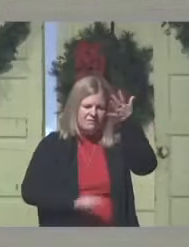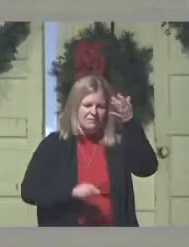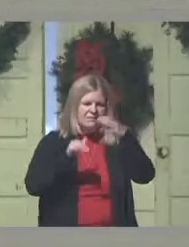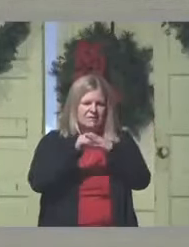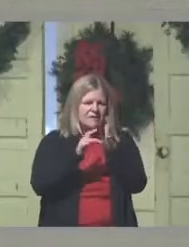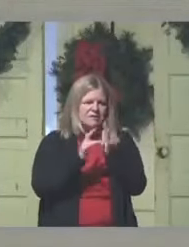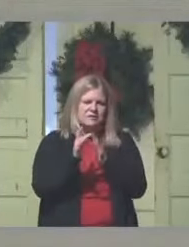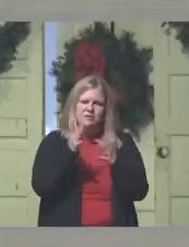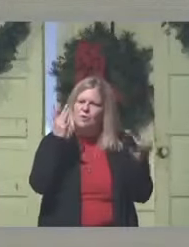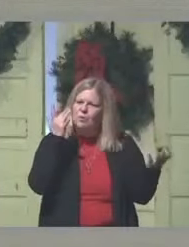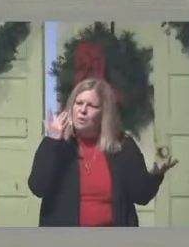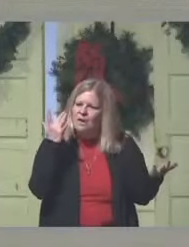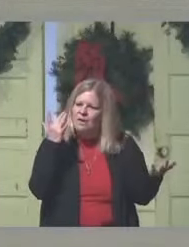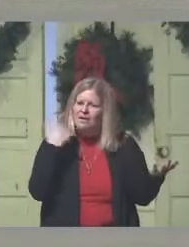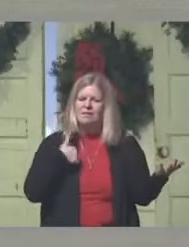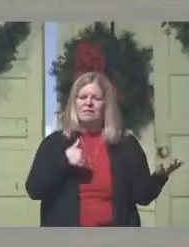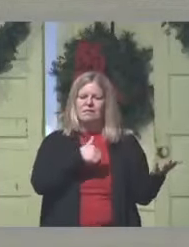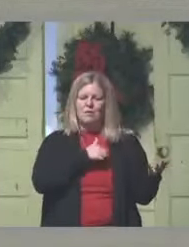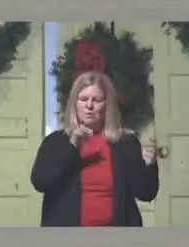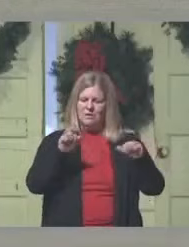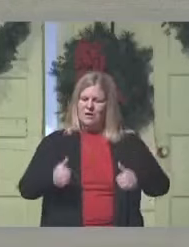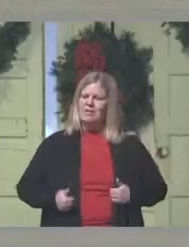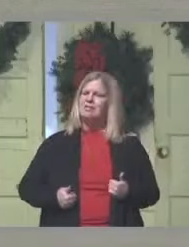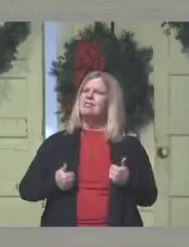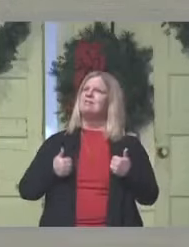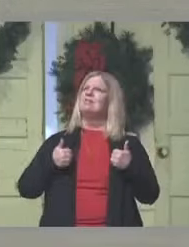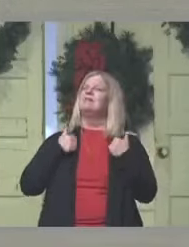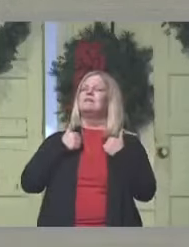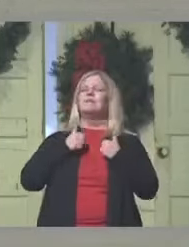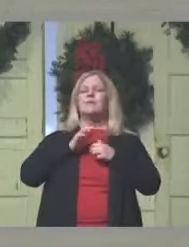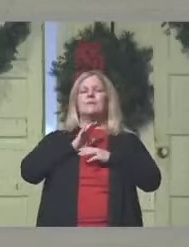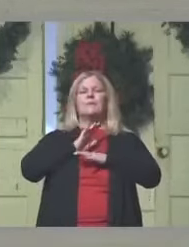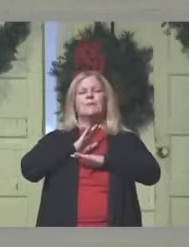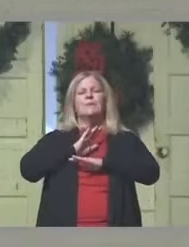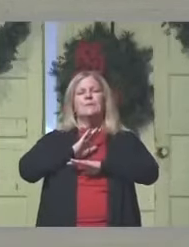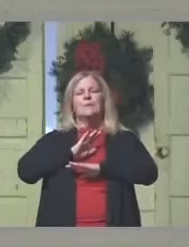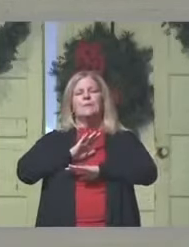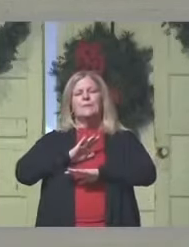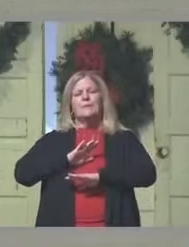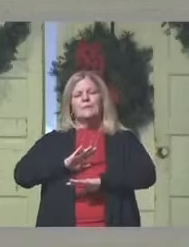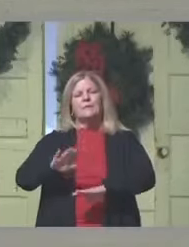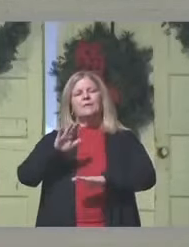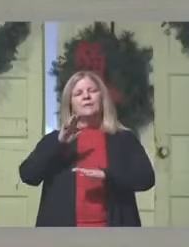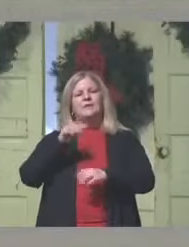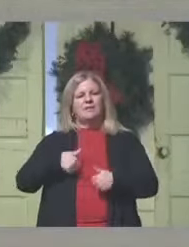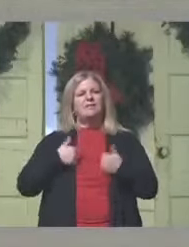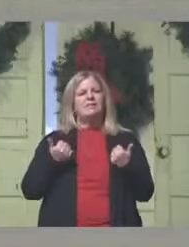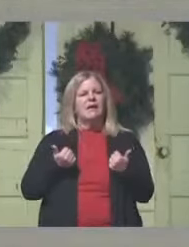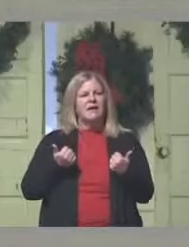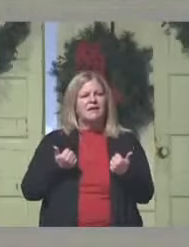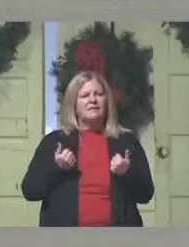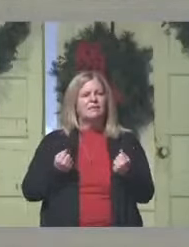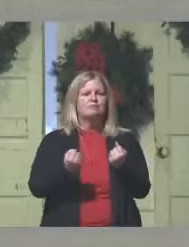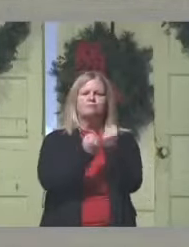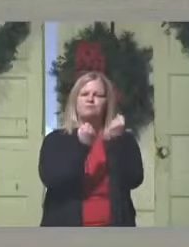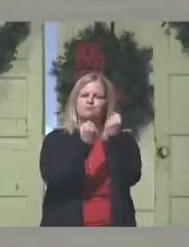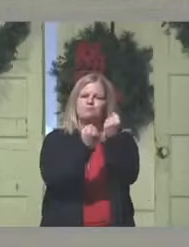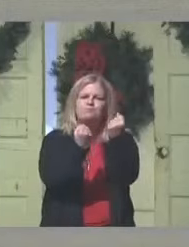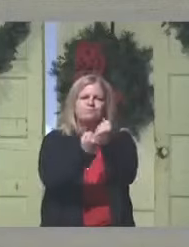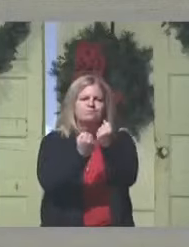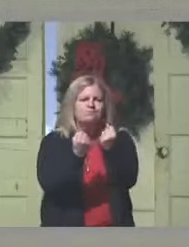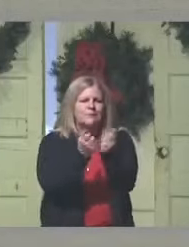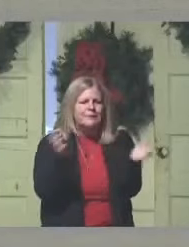Why? So that we might live fulfilled and fruitful lives to nourish the lives of